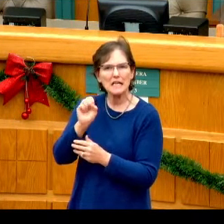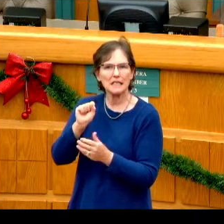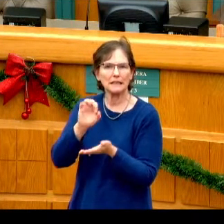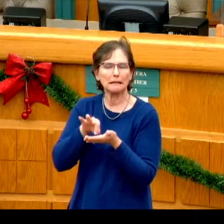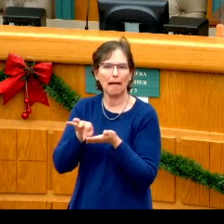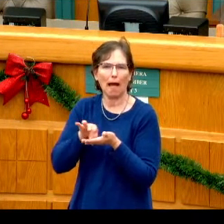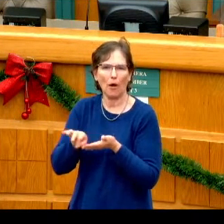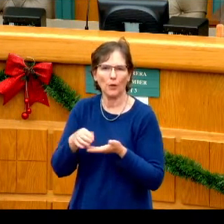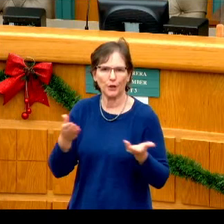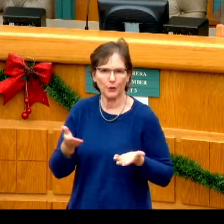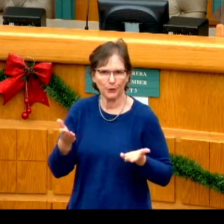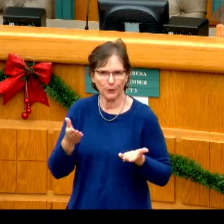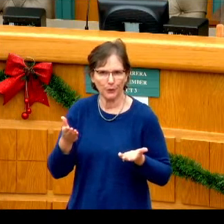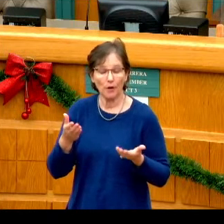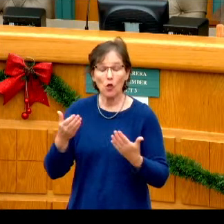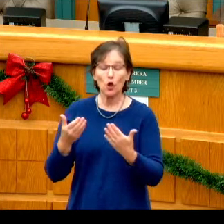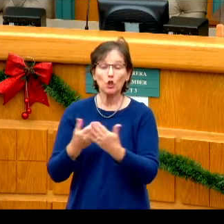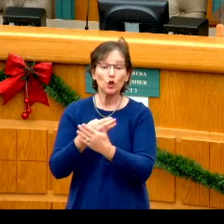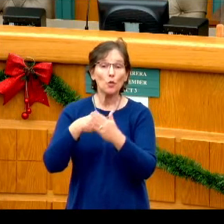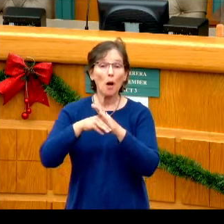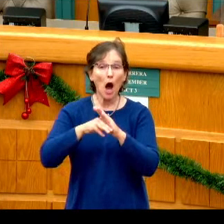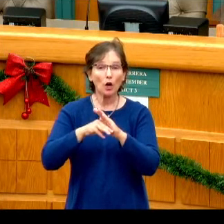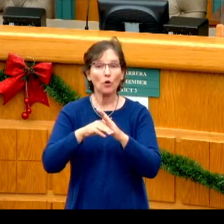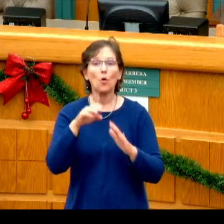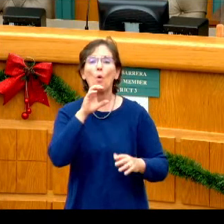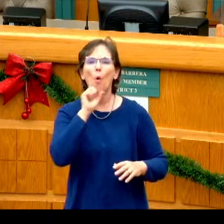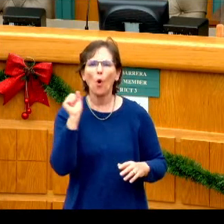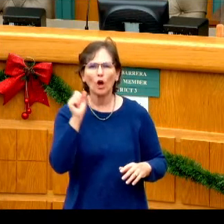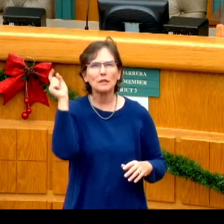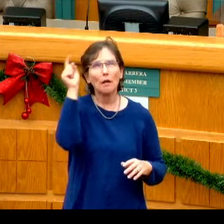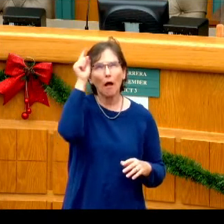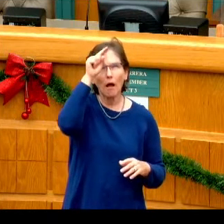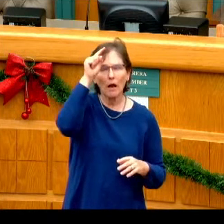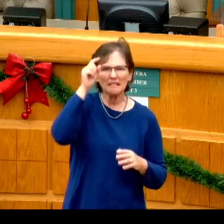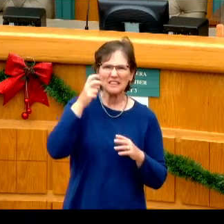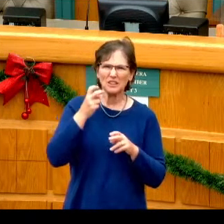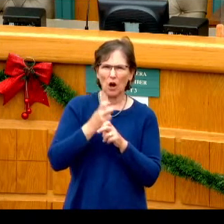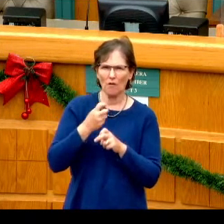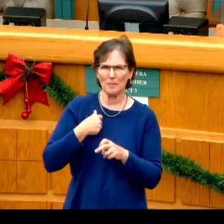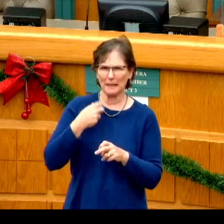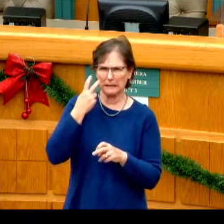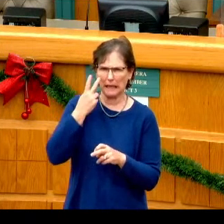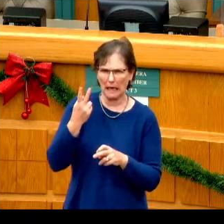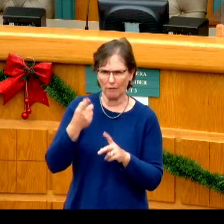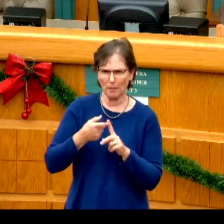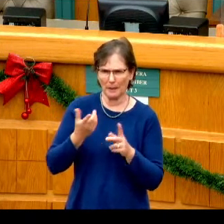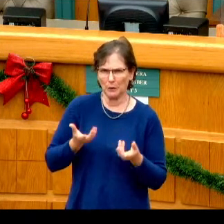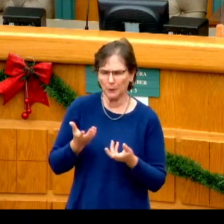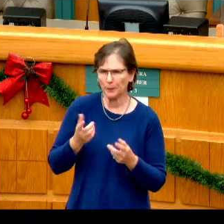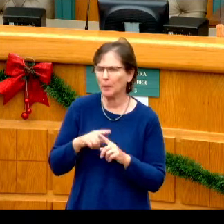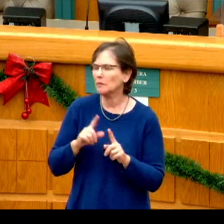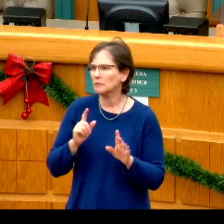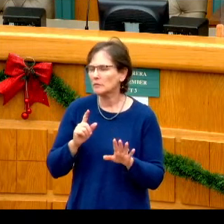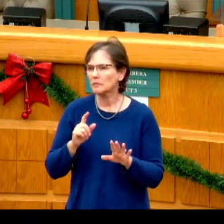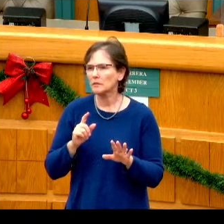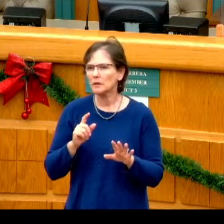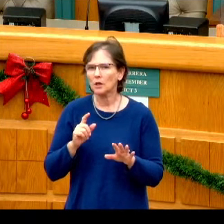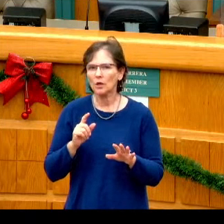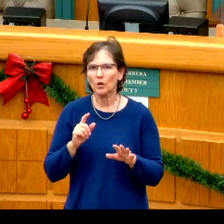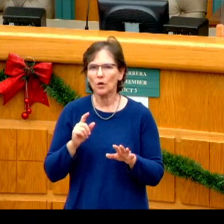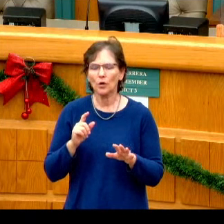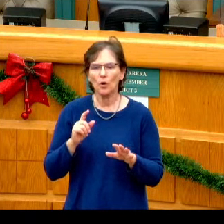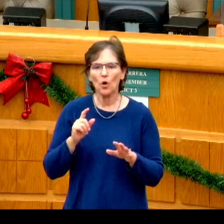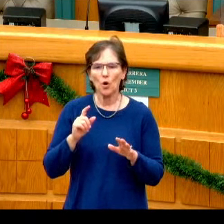that new model projection is the orange line. It's a little hard for me to see on the screen here, but it's the one that's lower with a peak